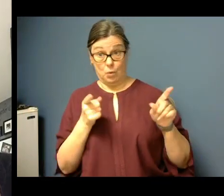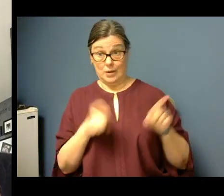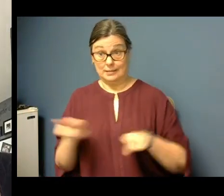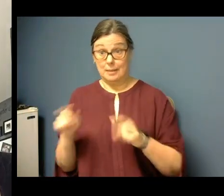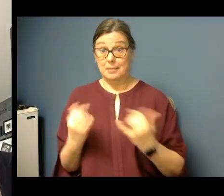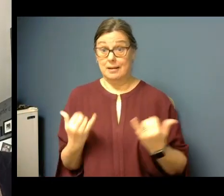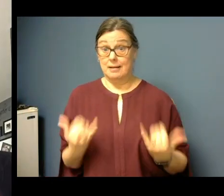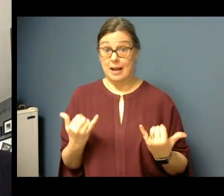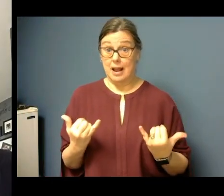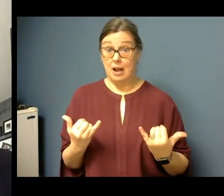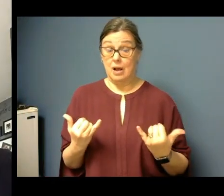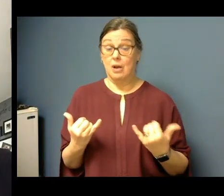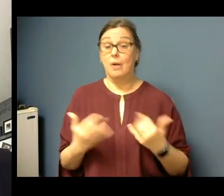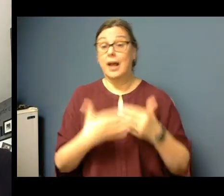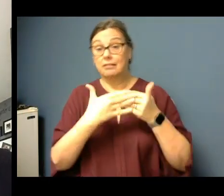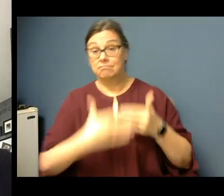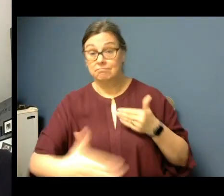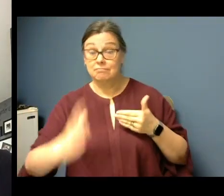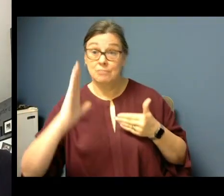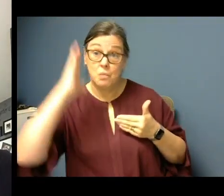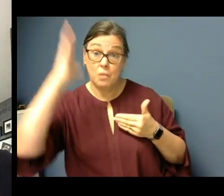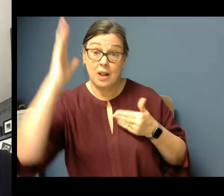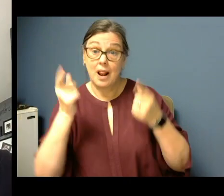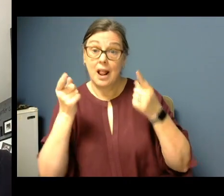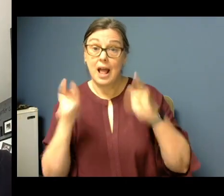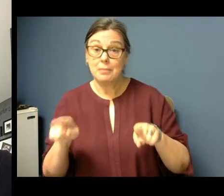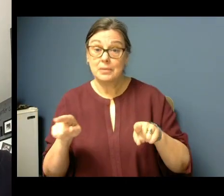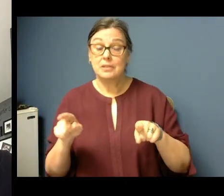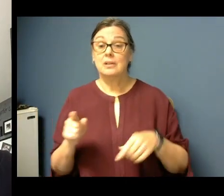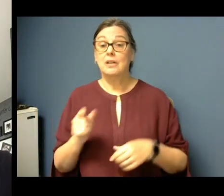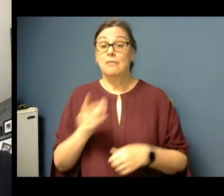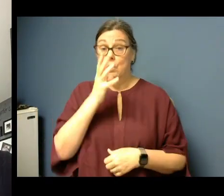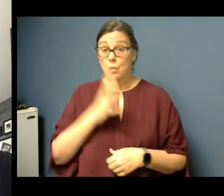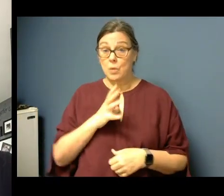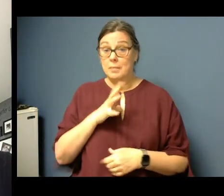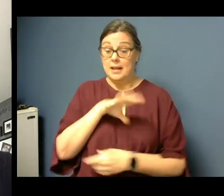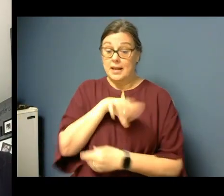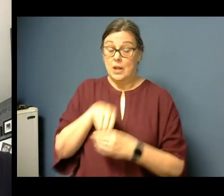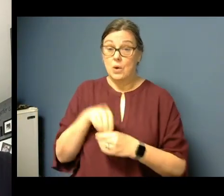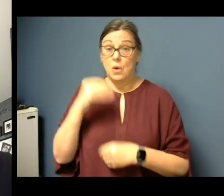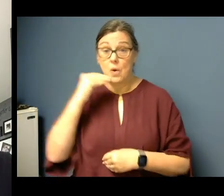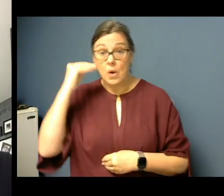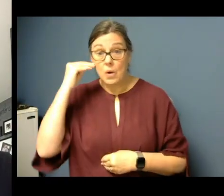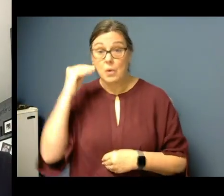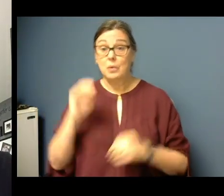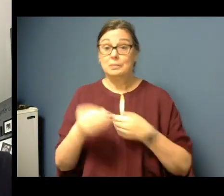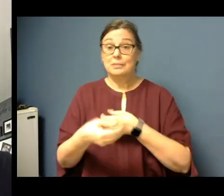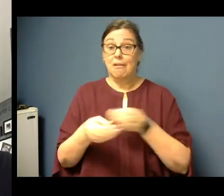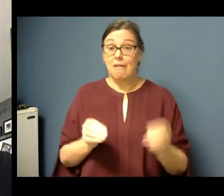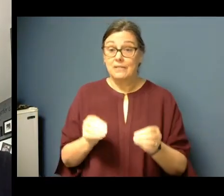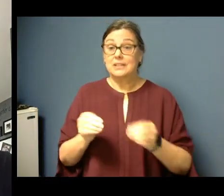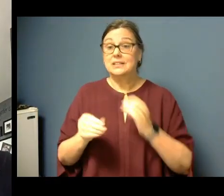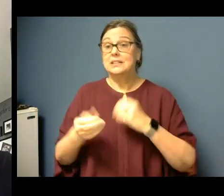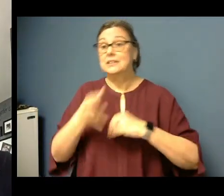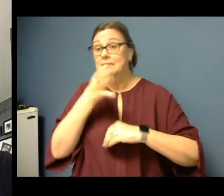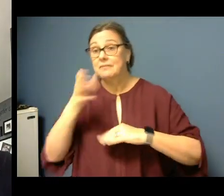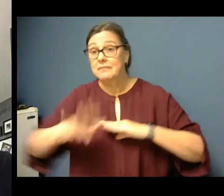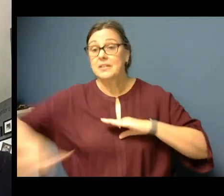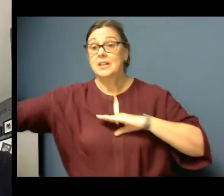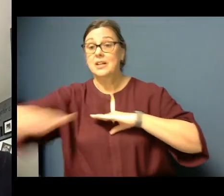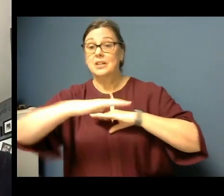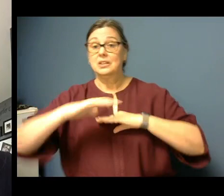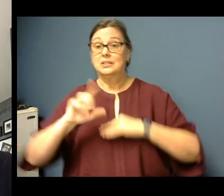come. X is for the women in homes and offices and fields and labs and classrooms who invent